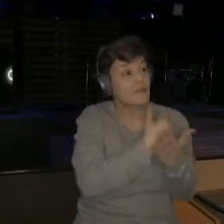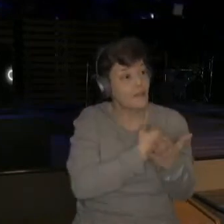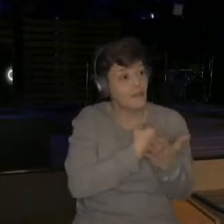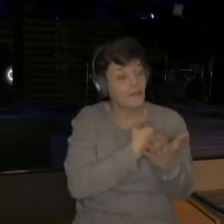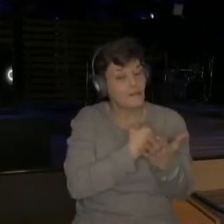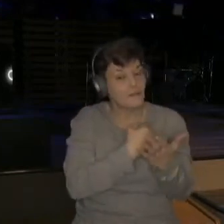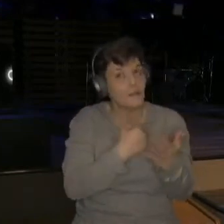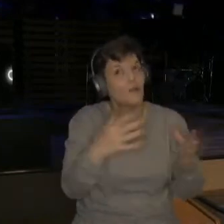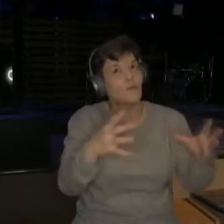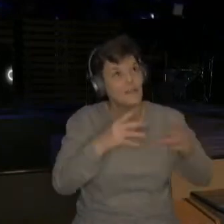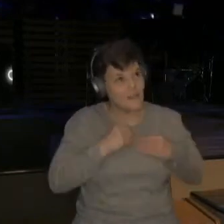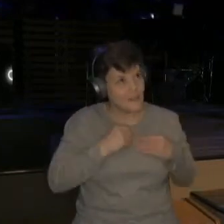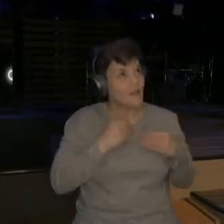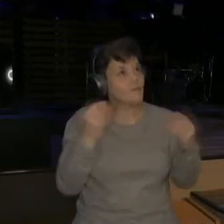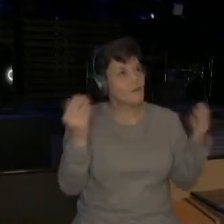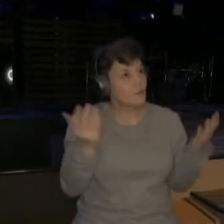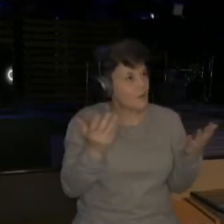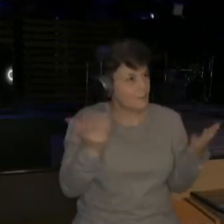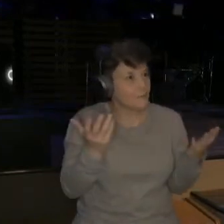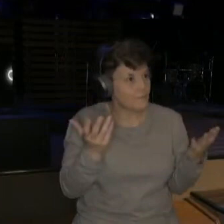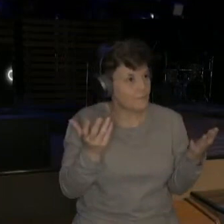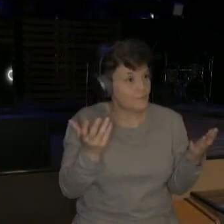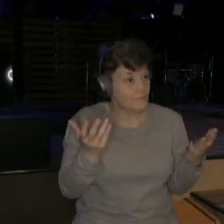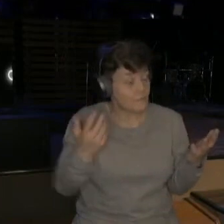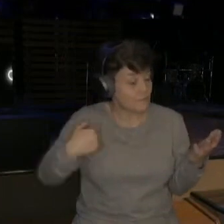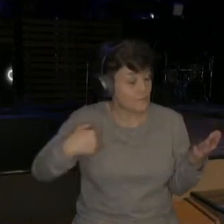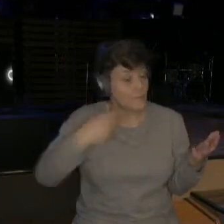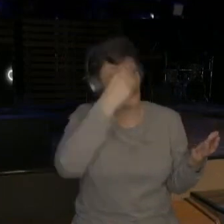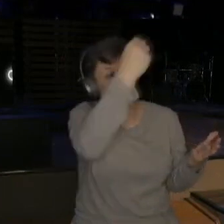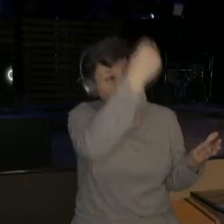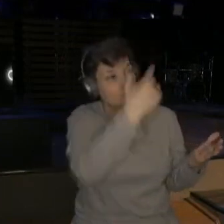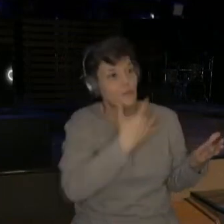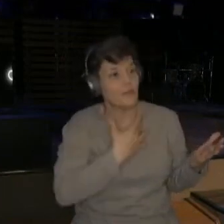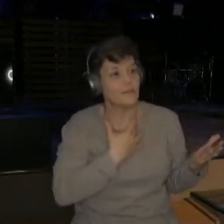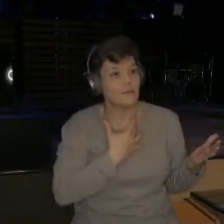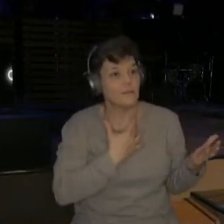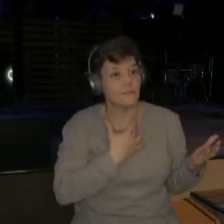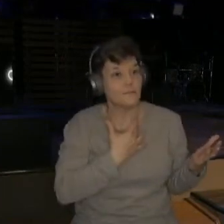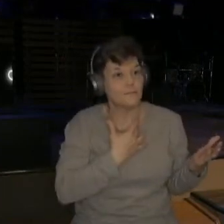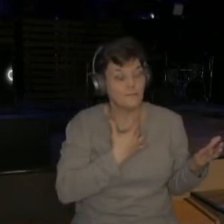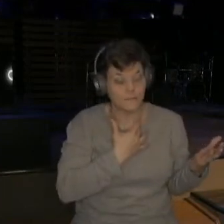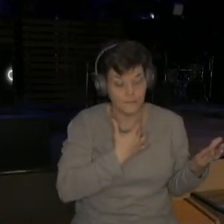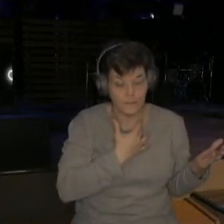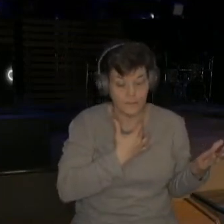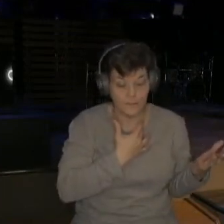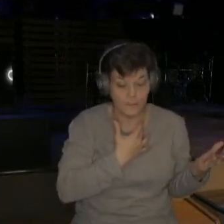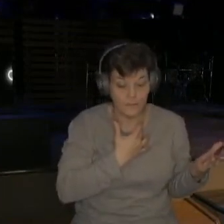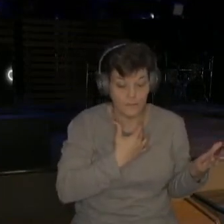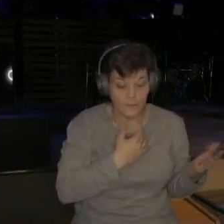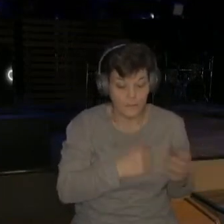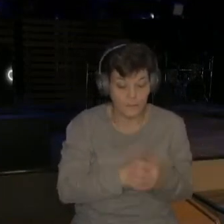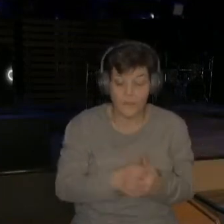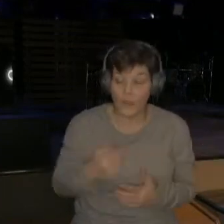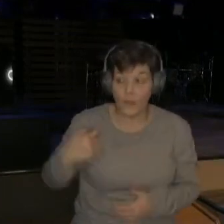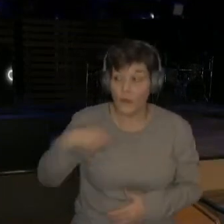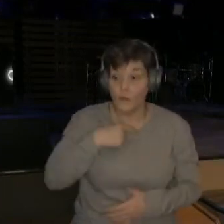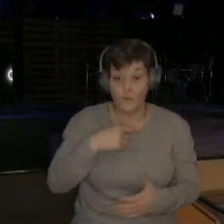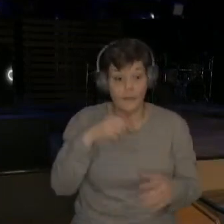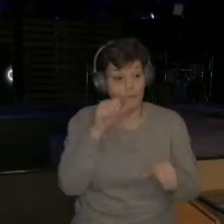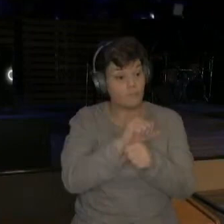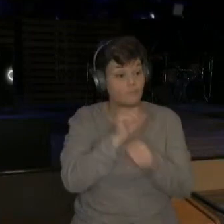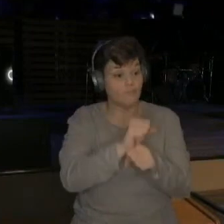God's amazing mercy and grace. Our love for God does not determine